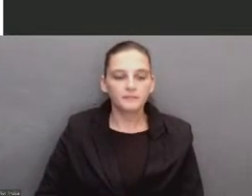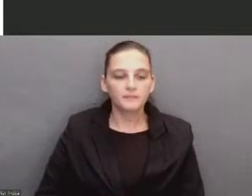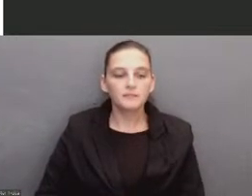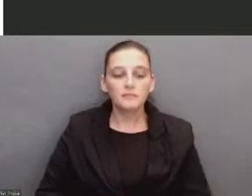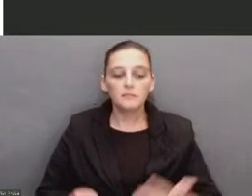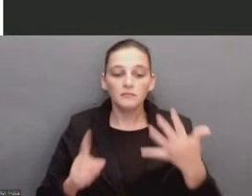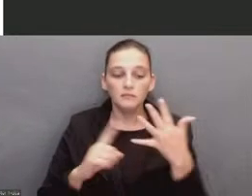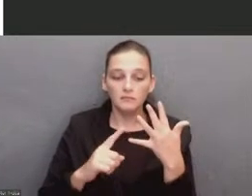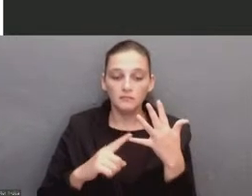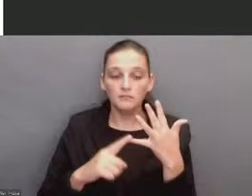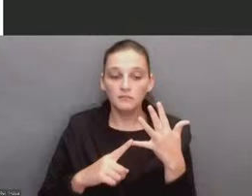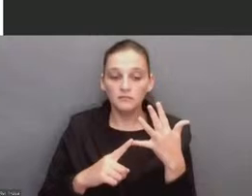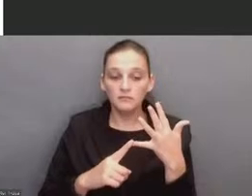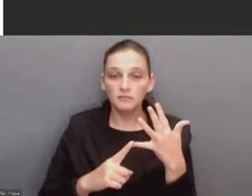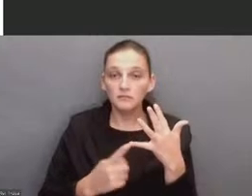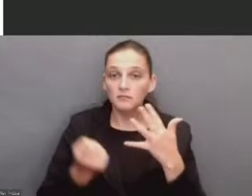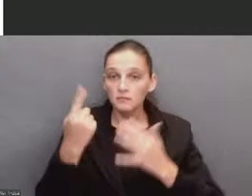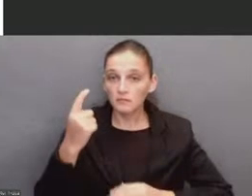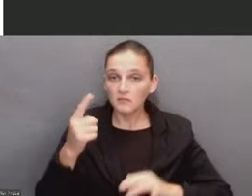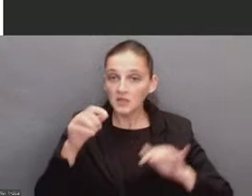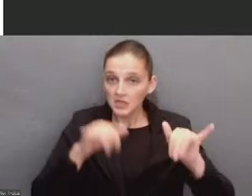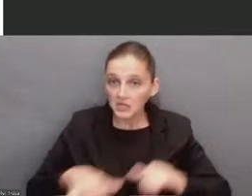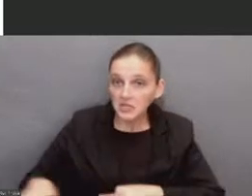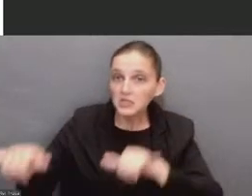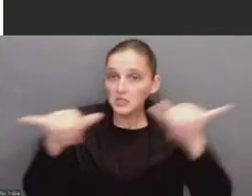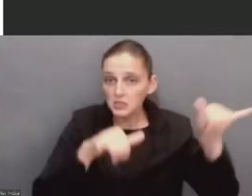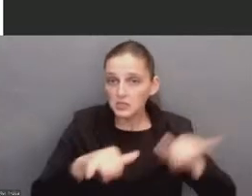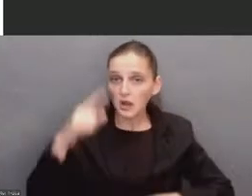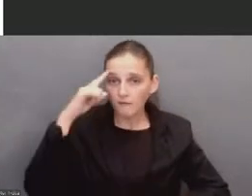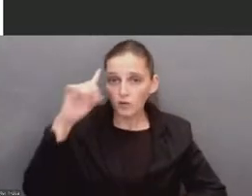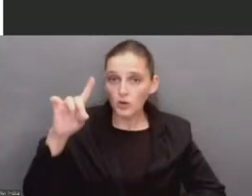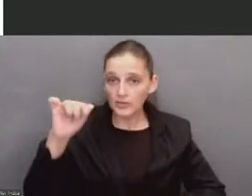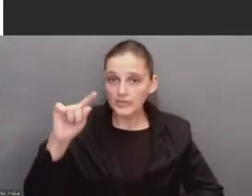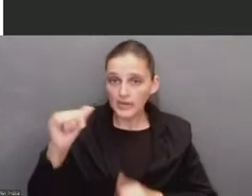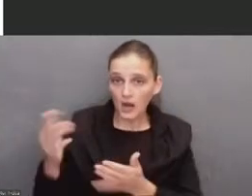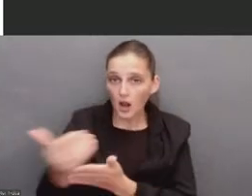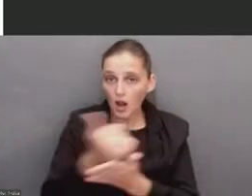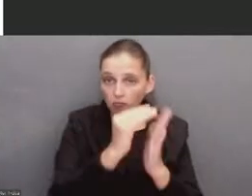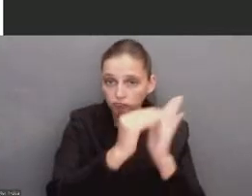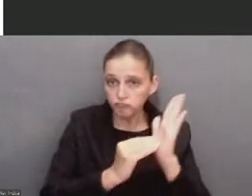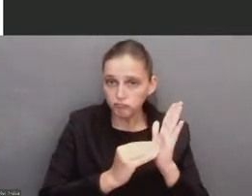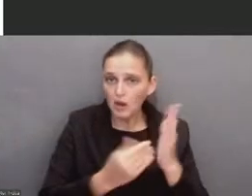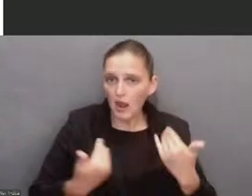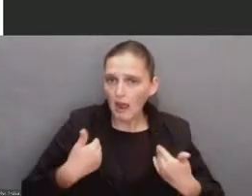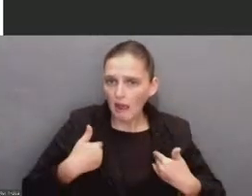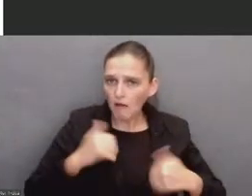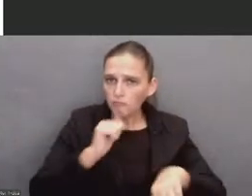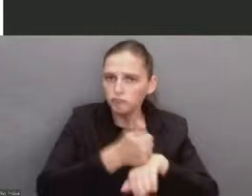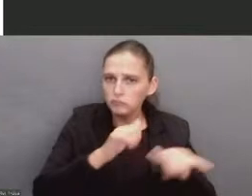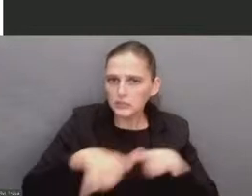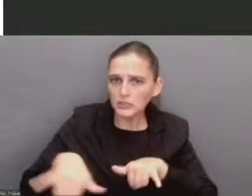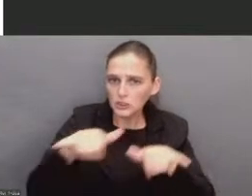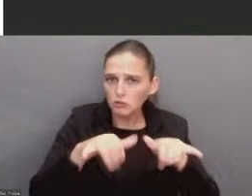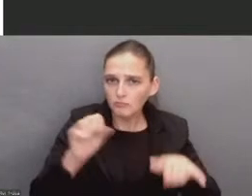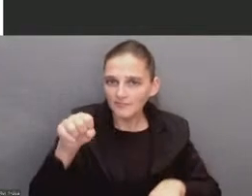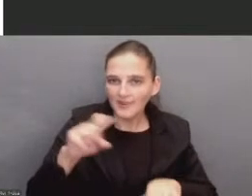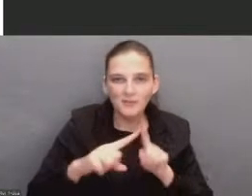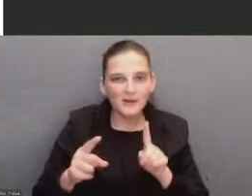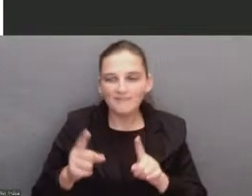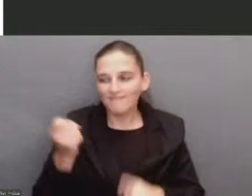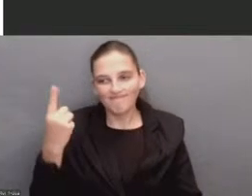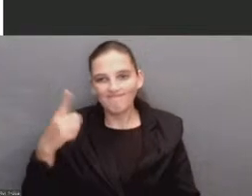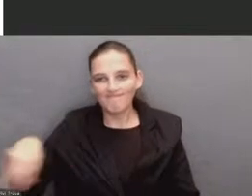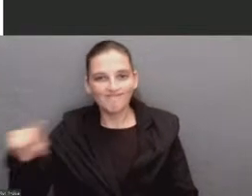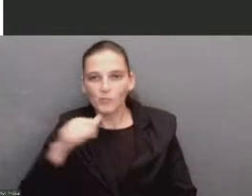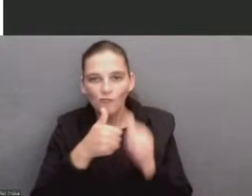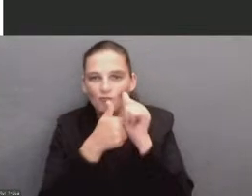though standards for data compliance exist, unfortunately, they often are not properly executed. And so